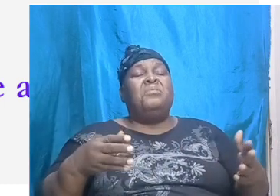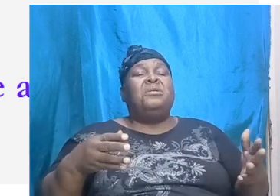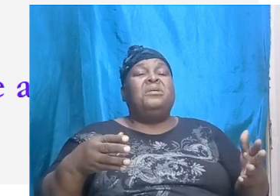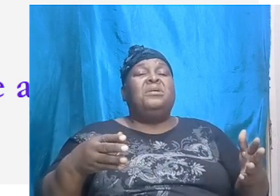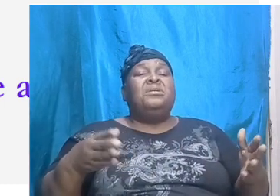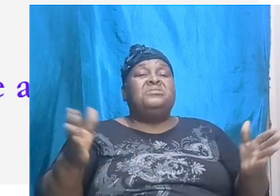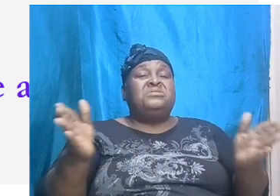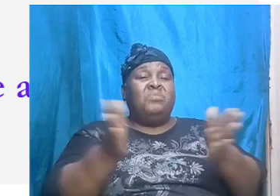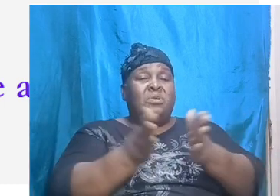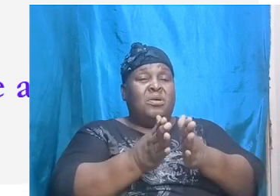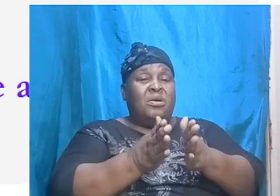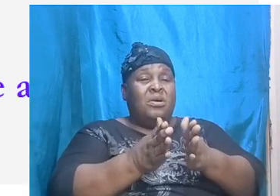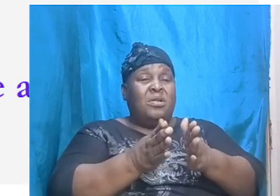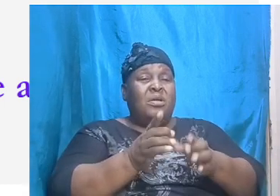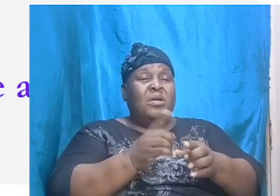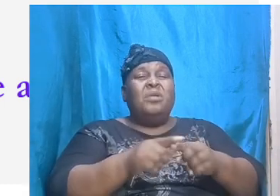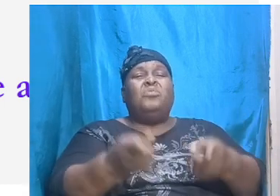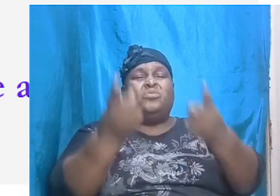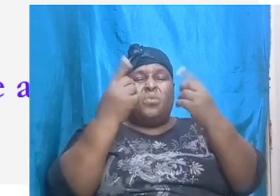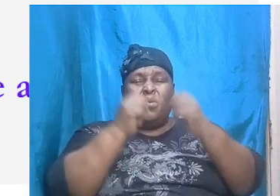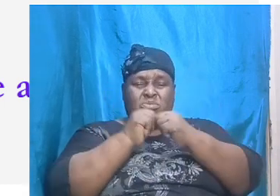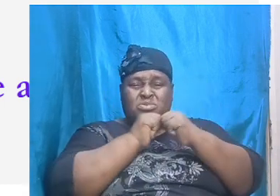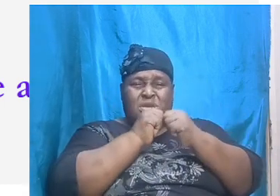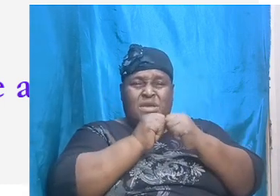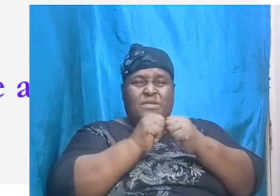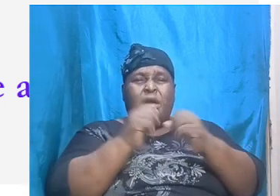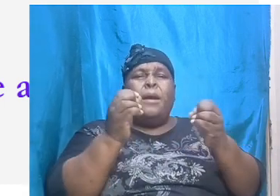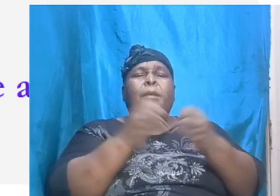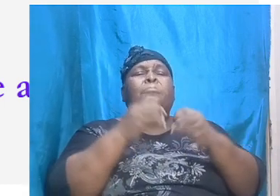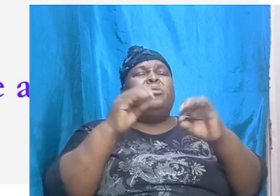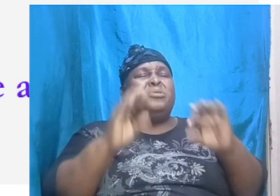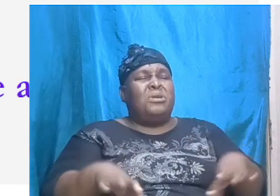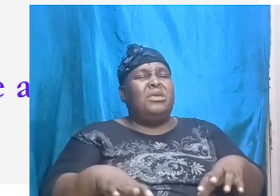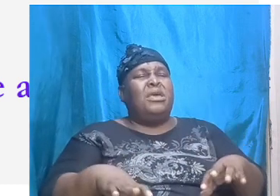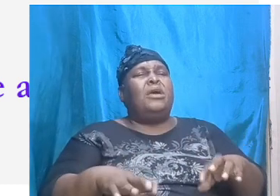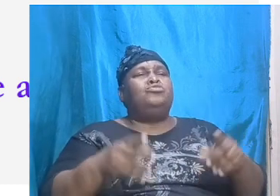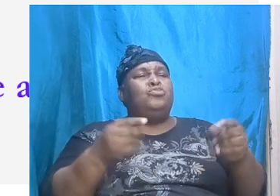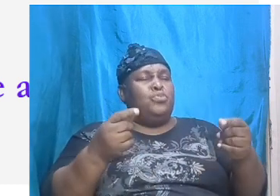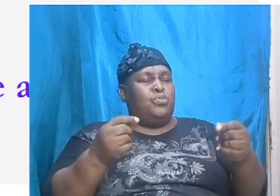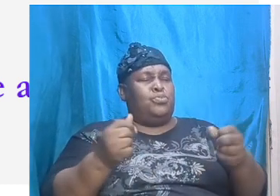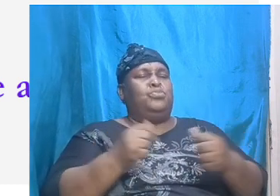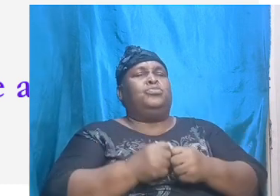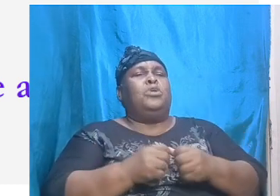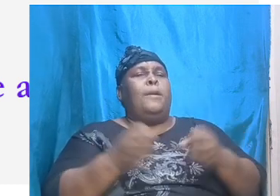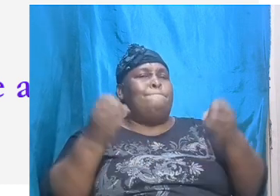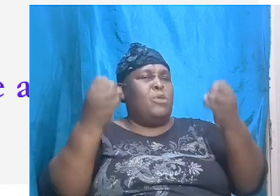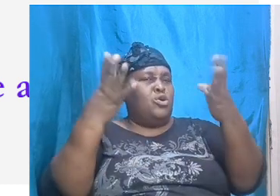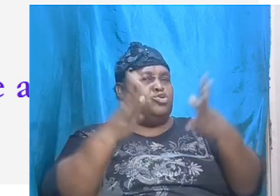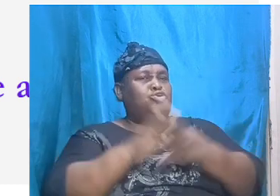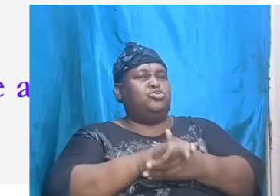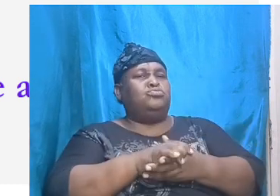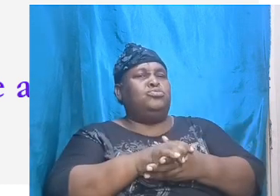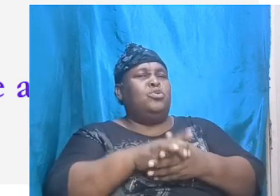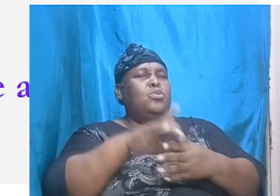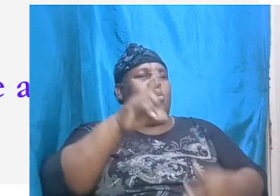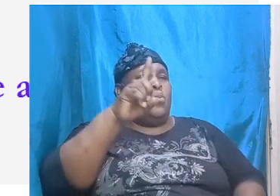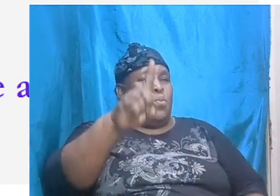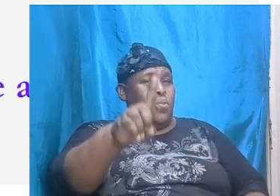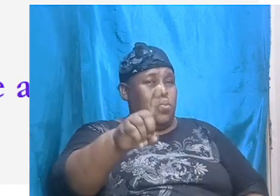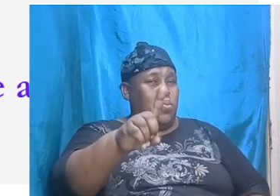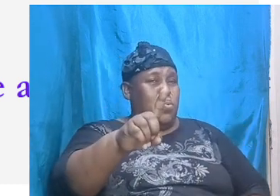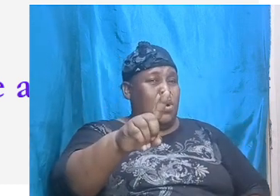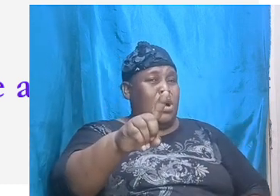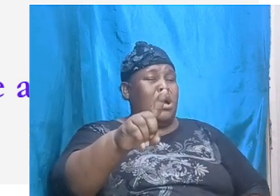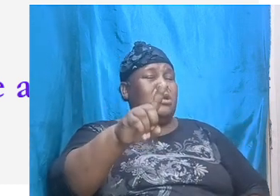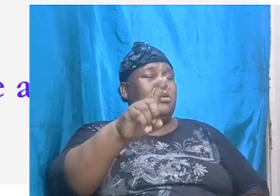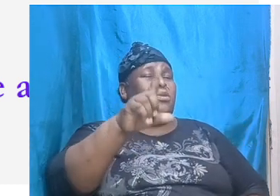the devil has. More can be accomplished when we work together than work separately. In other words, one locust is not scary. Two